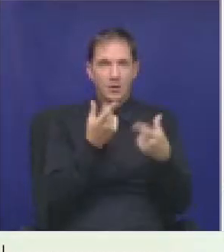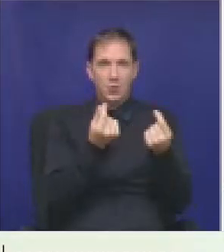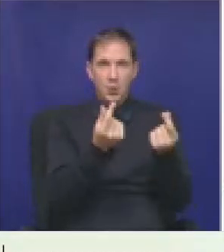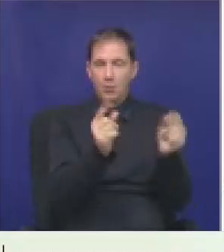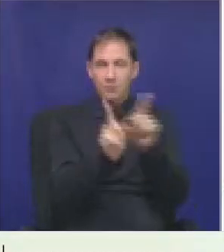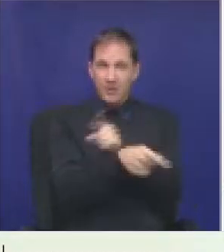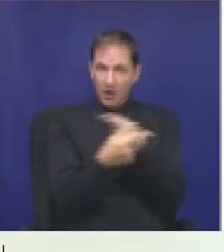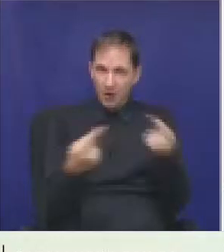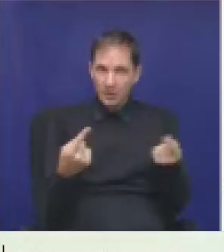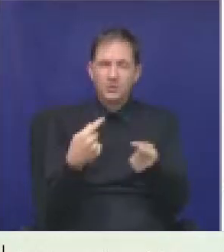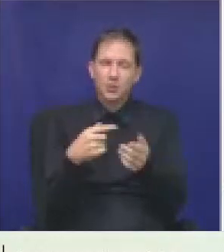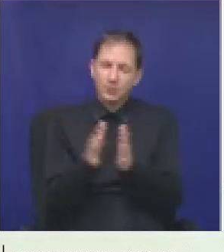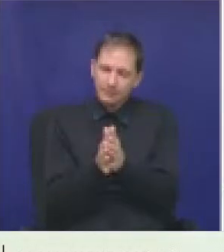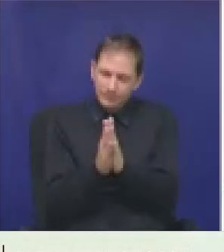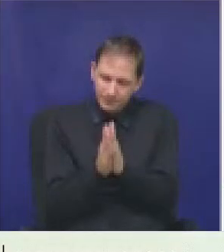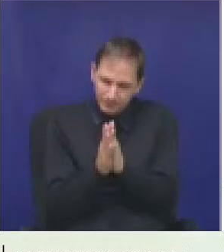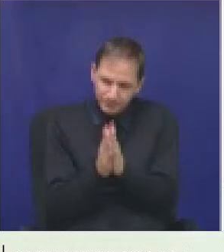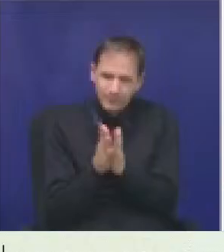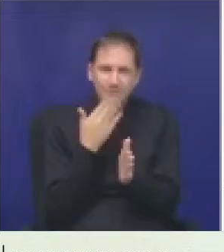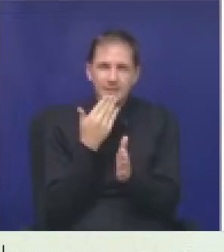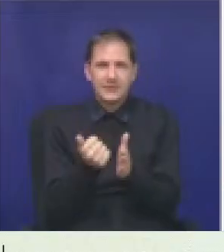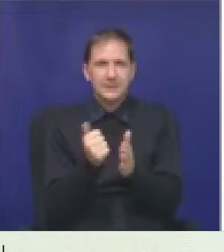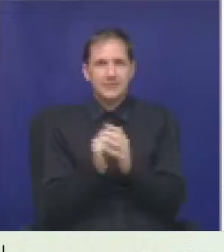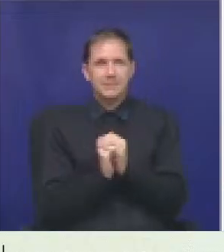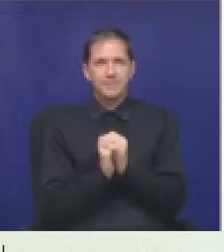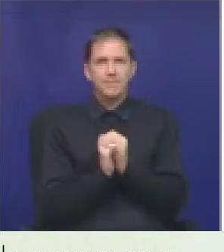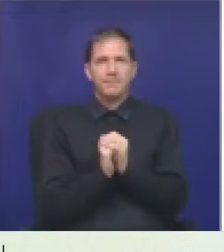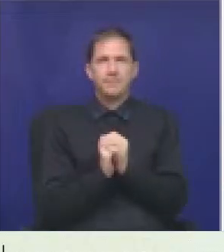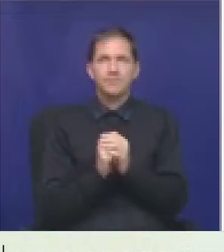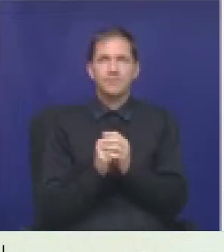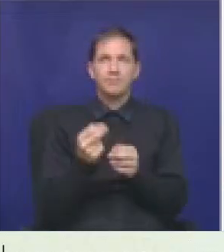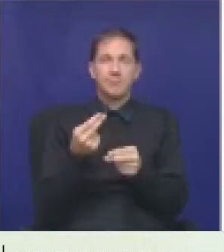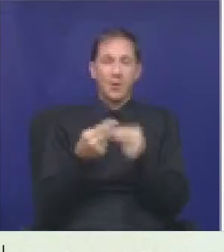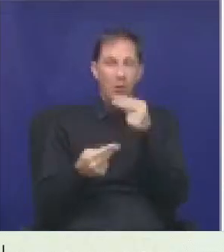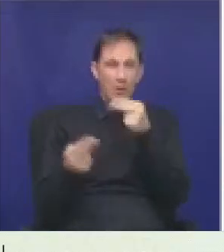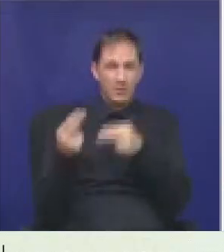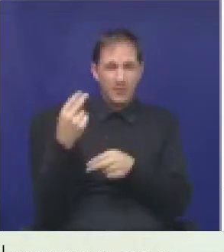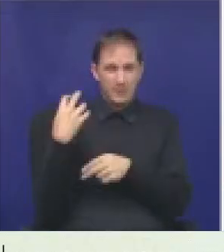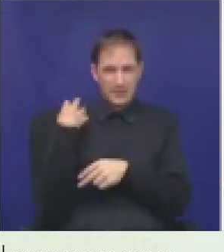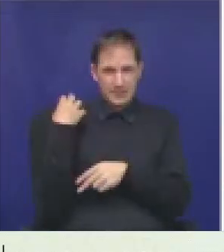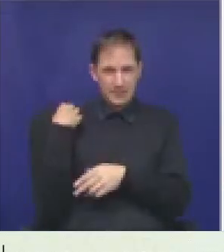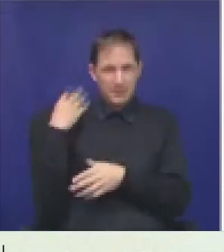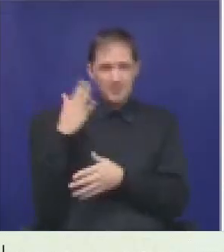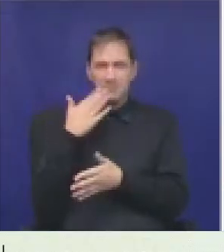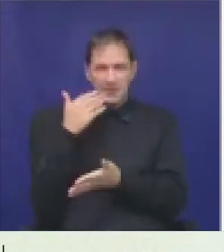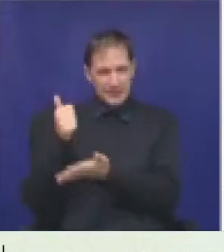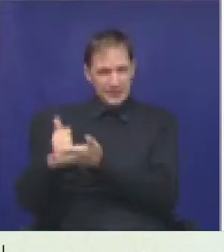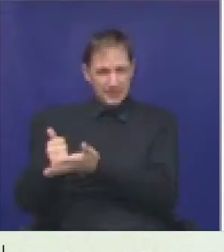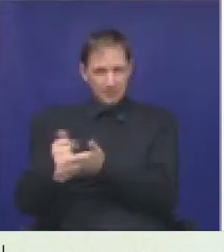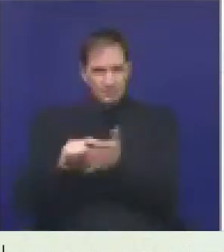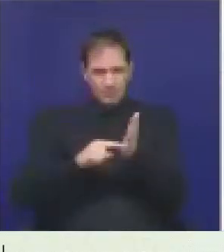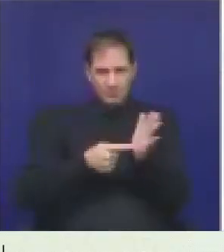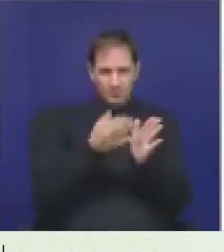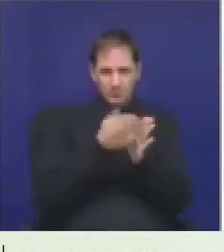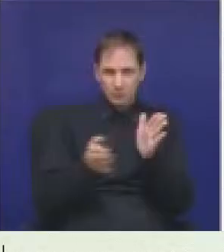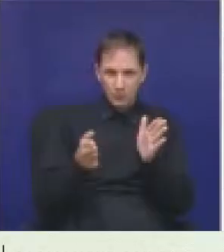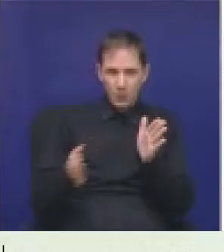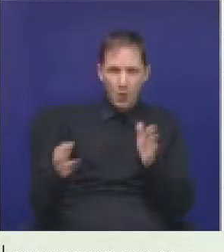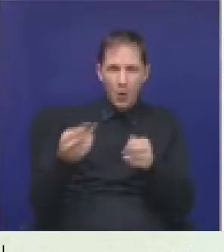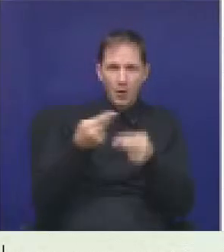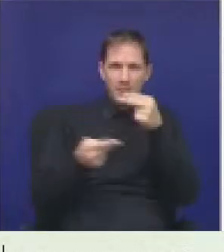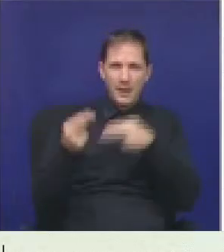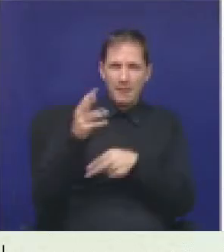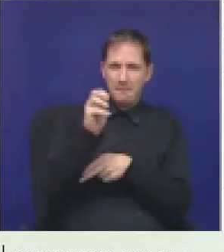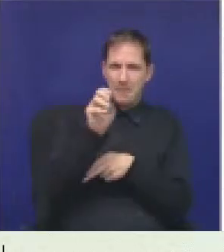to reconsider. Honorable Minister, could you please take your seat? We have a point of order. Honorable Montana, what is your point of